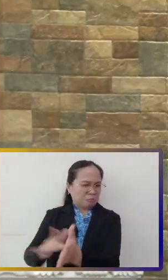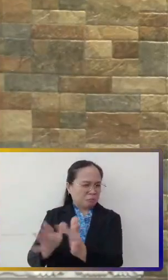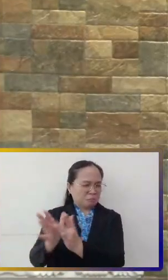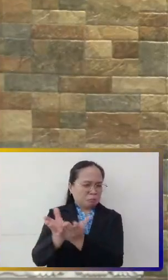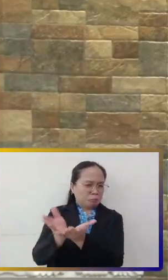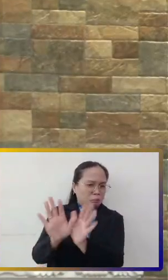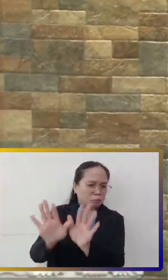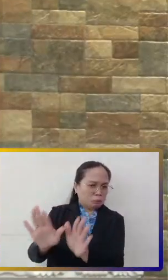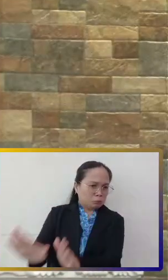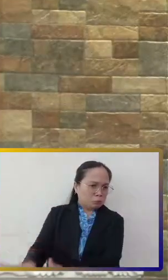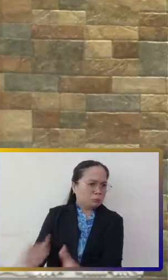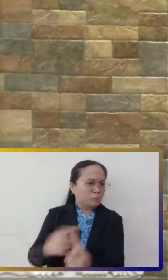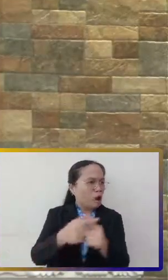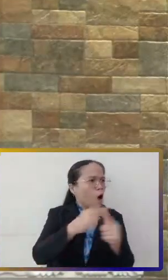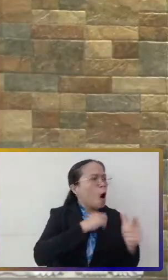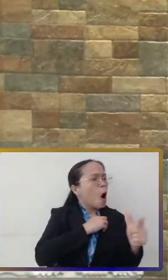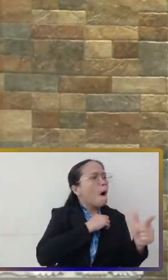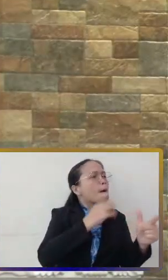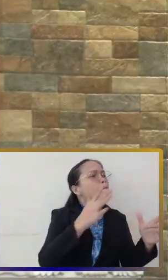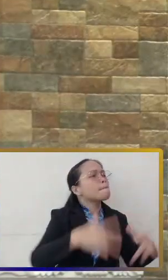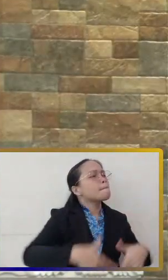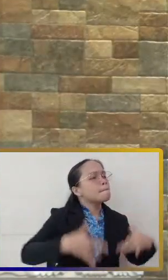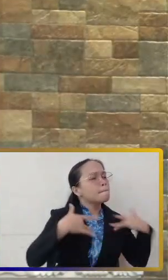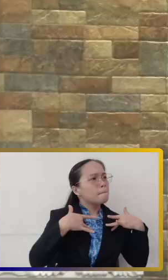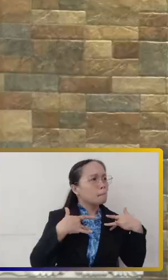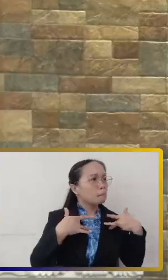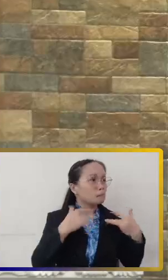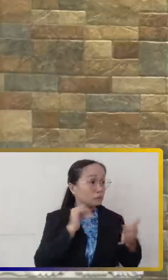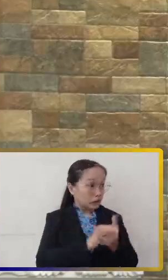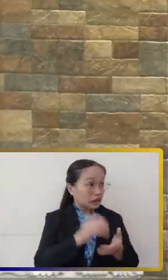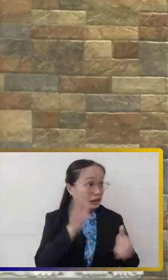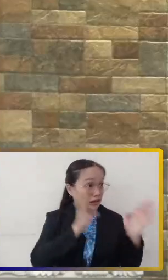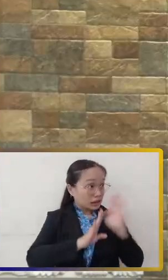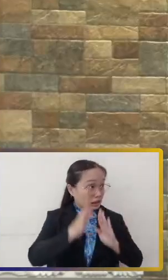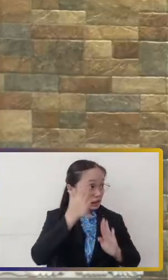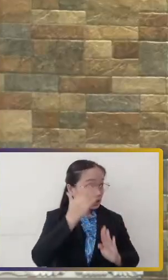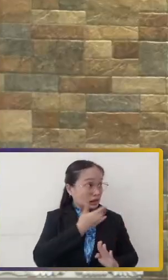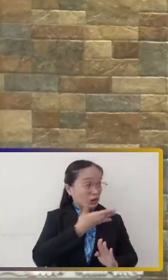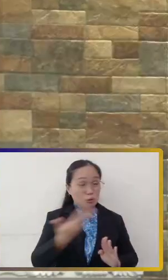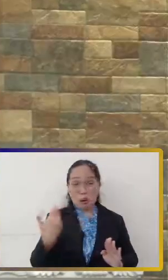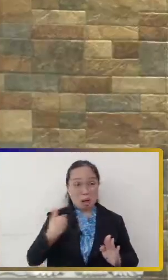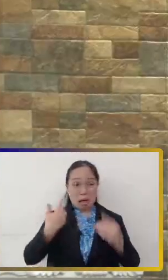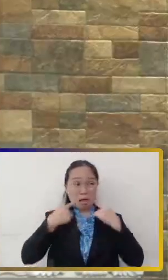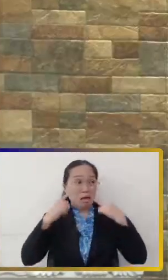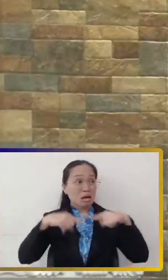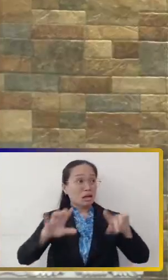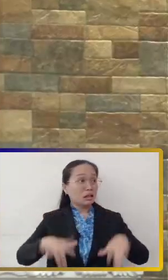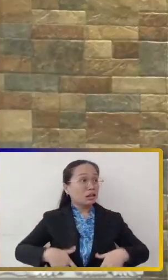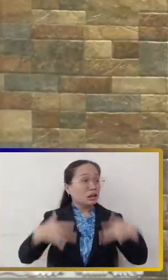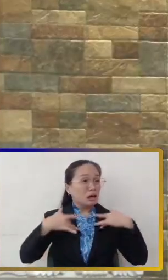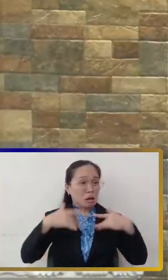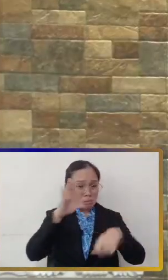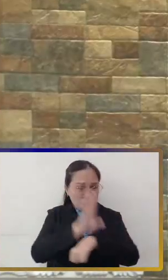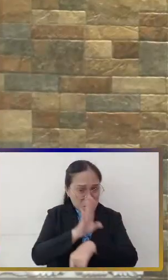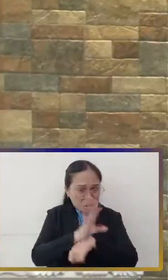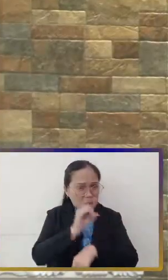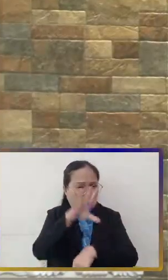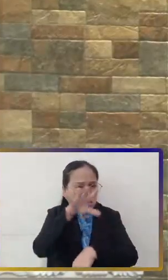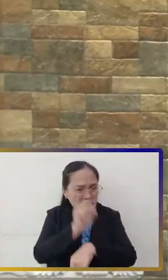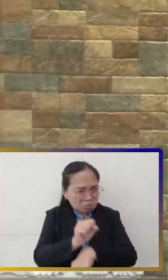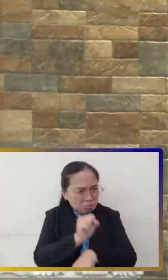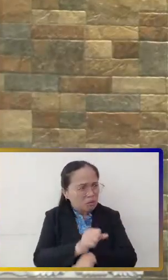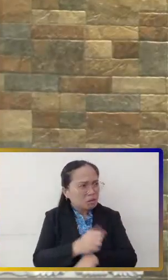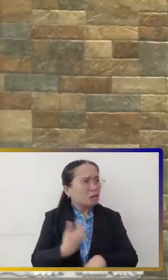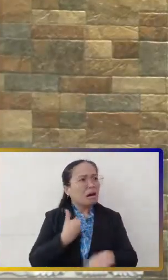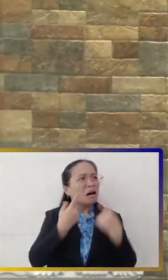And you wonder why you are not successful in your career, you're not successful in your life, you're not successful in your business.